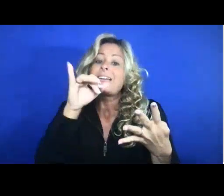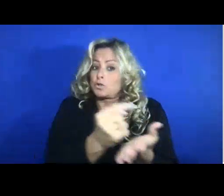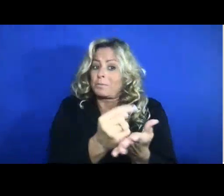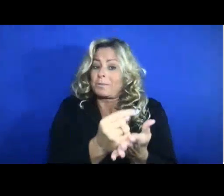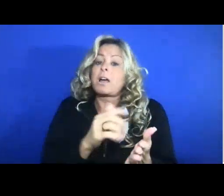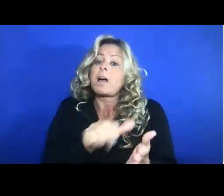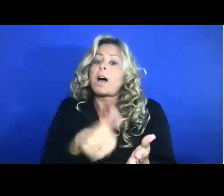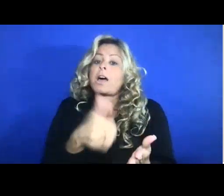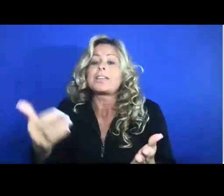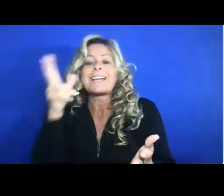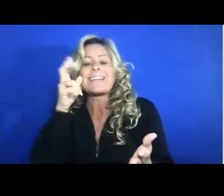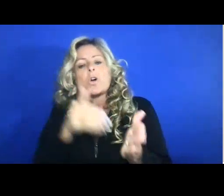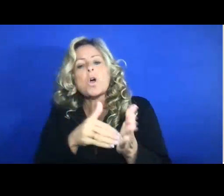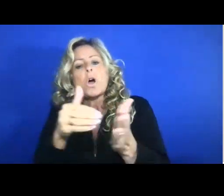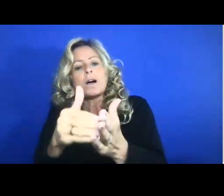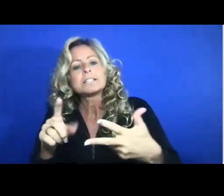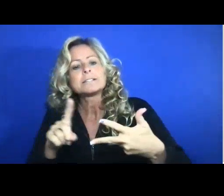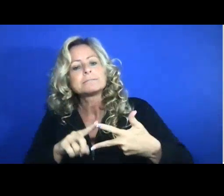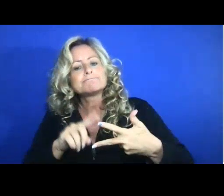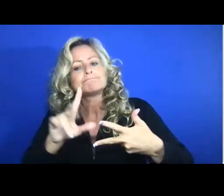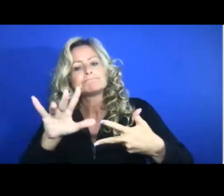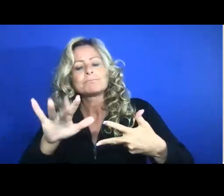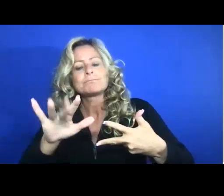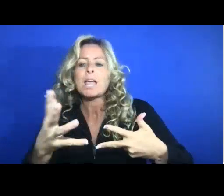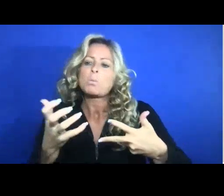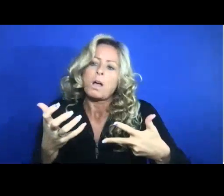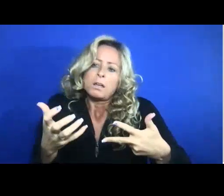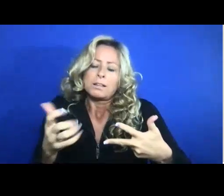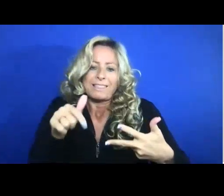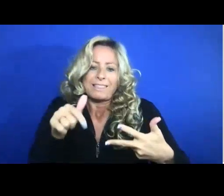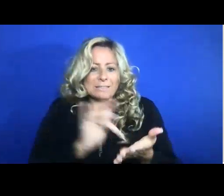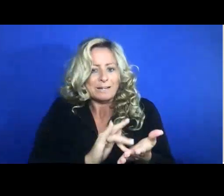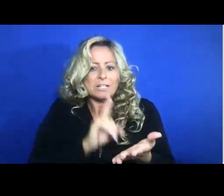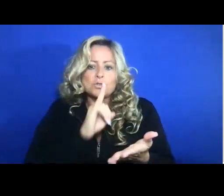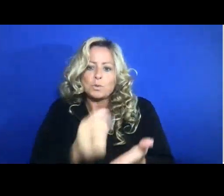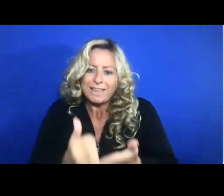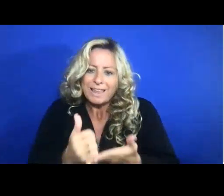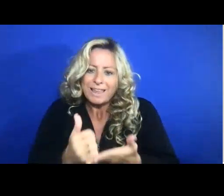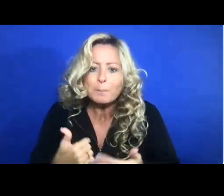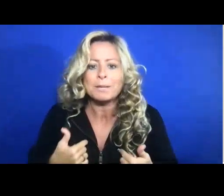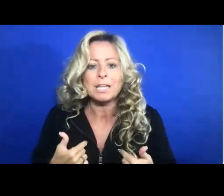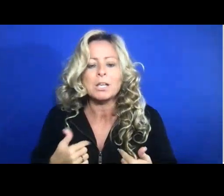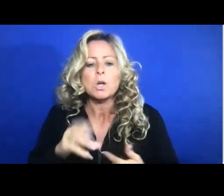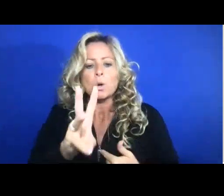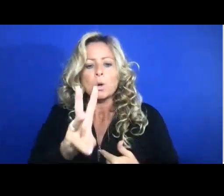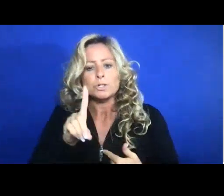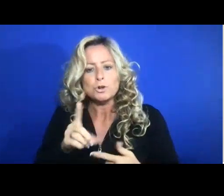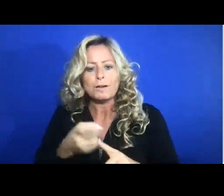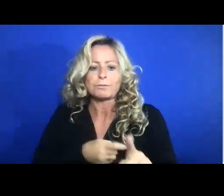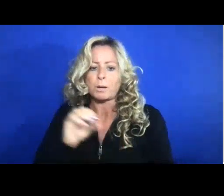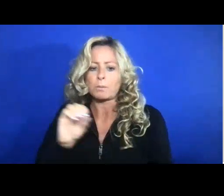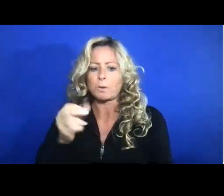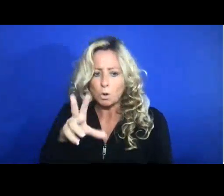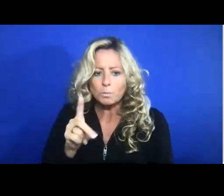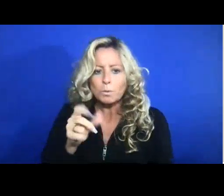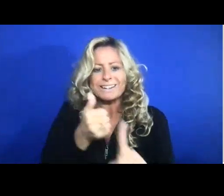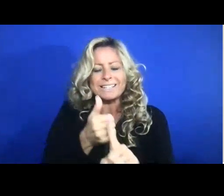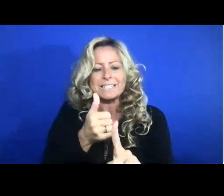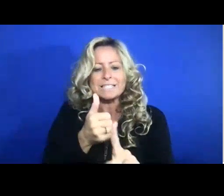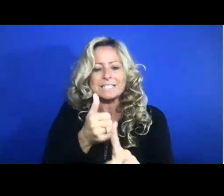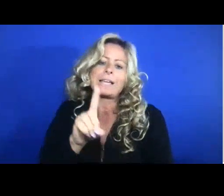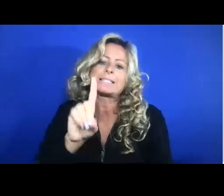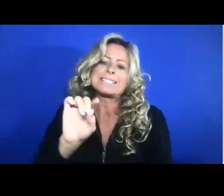is, I want this medication to really help me withdraw from the opioids as a detox, but